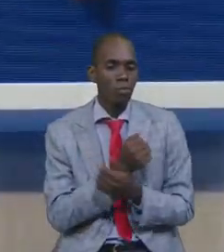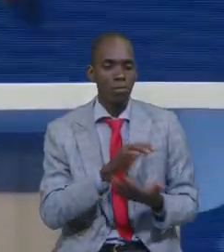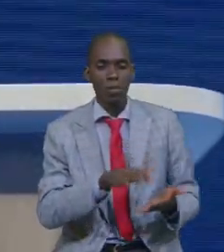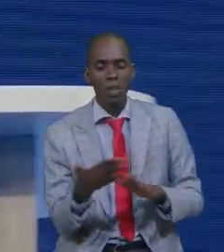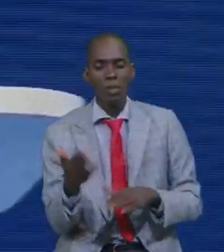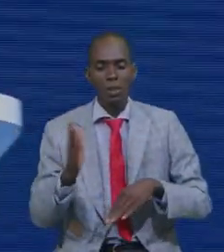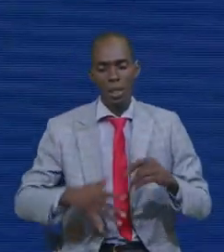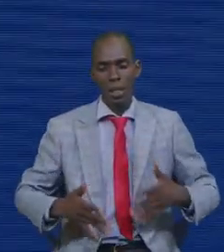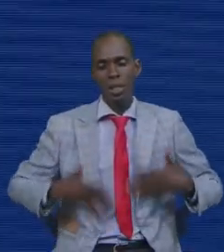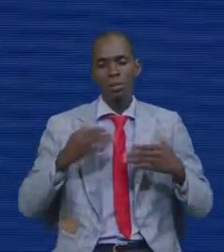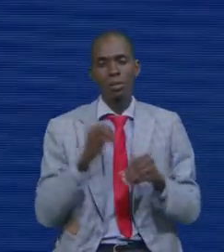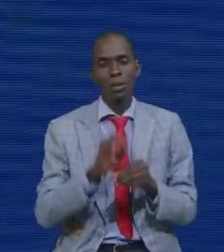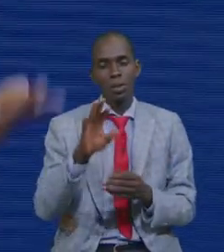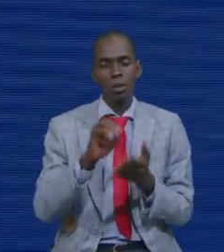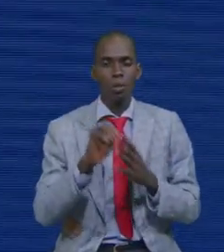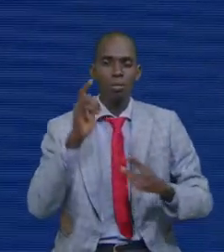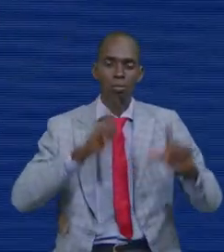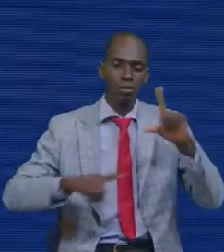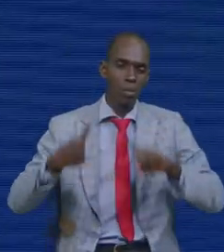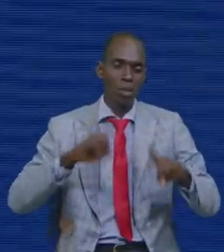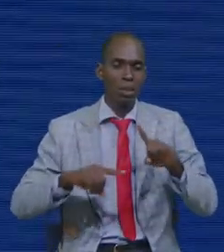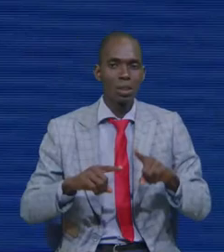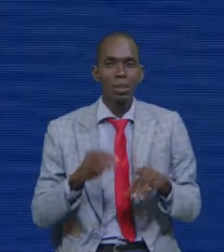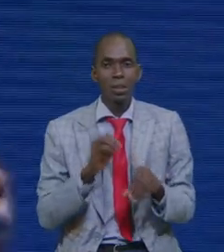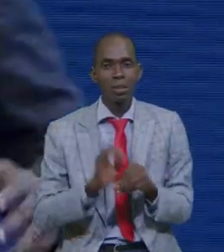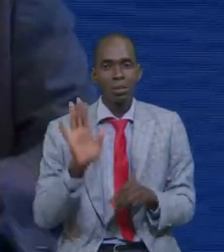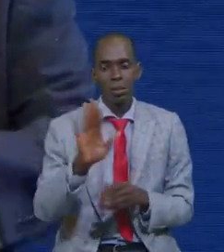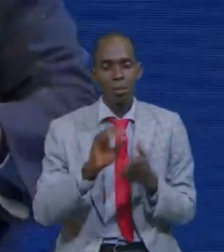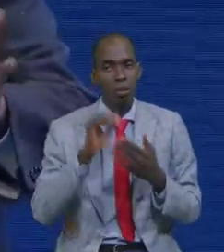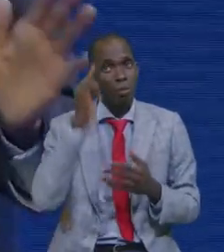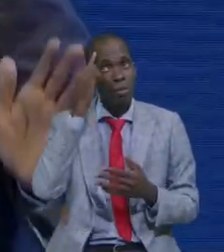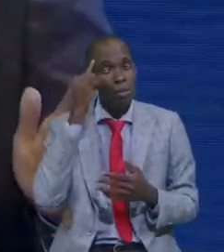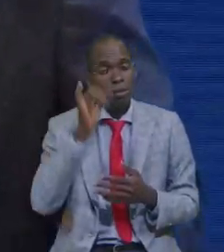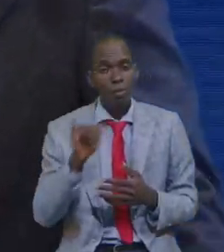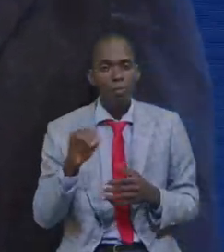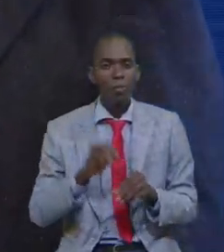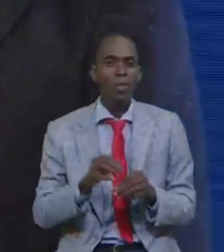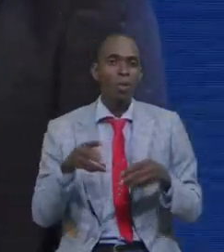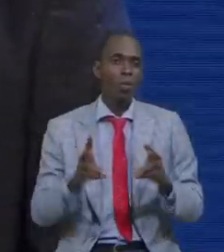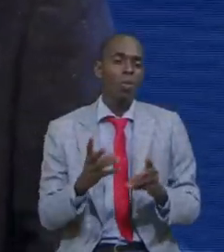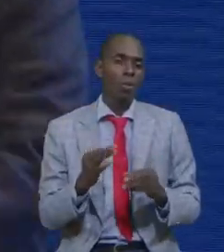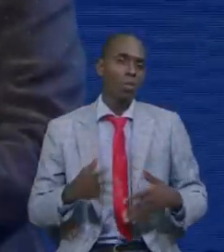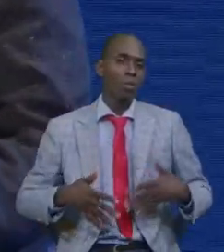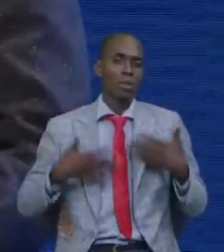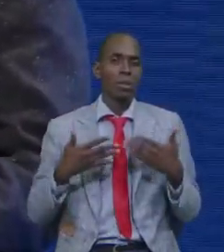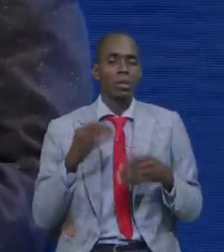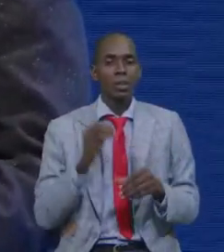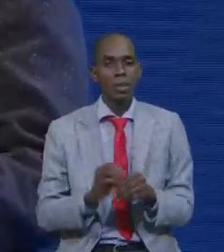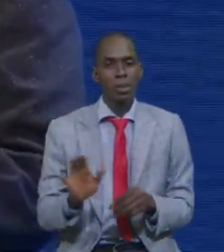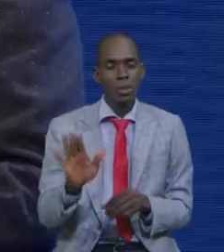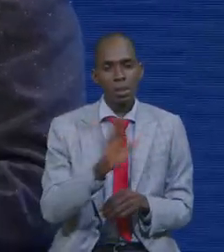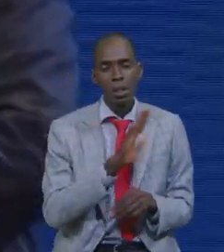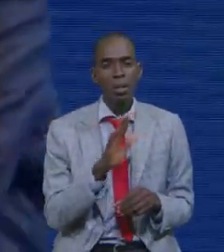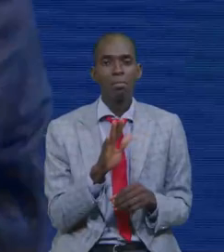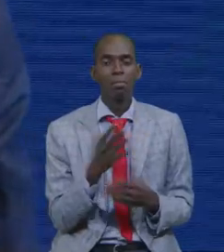language, in their thinking, in their way of life, in their interaction